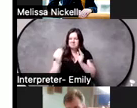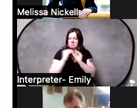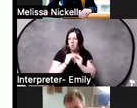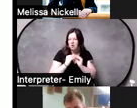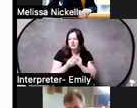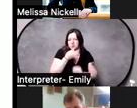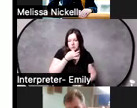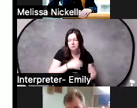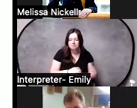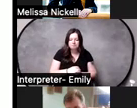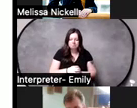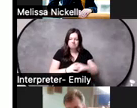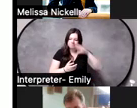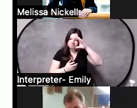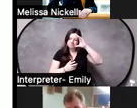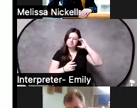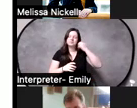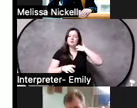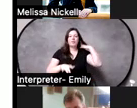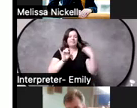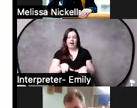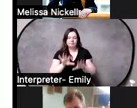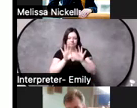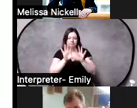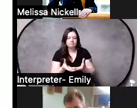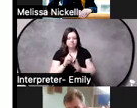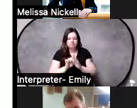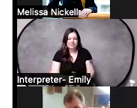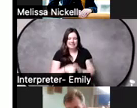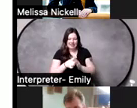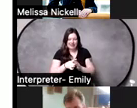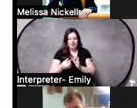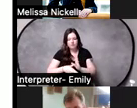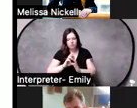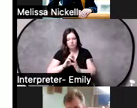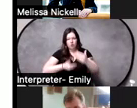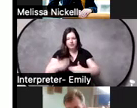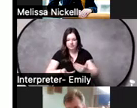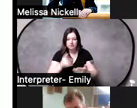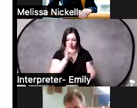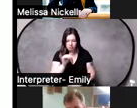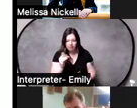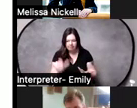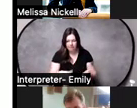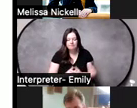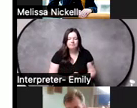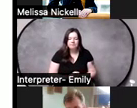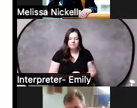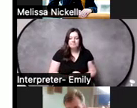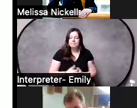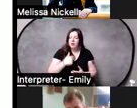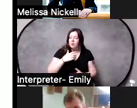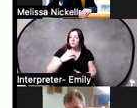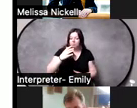pretty much how the initial phase of the review process goes. And I will say, all study section members do have access to all